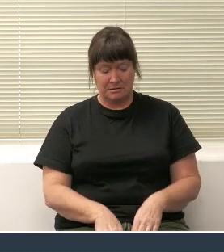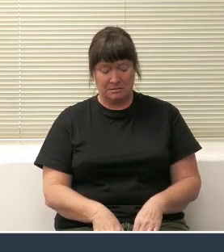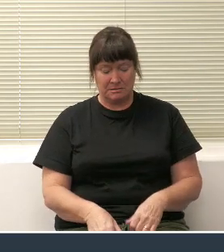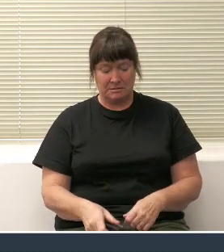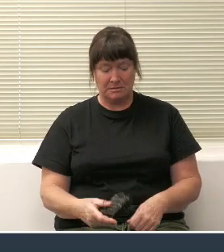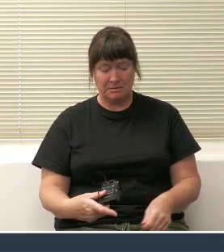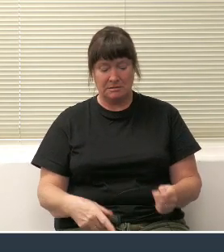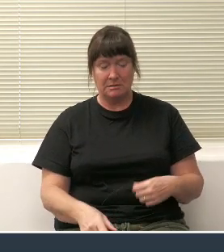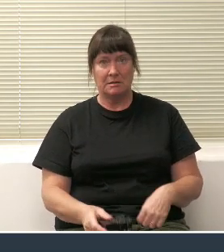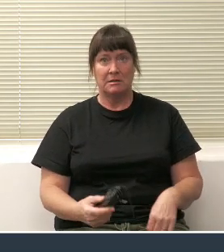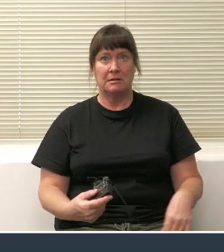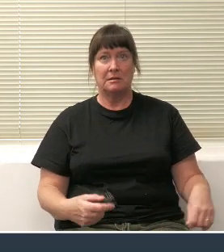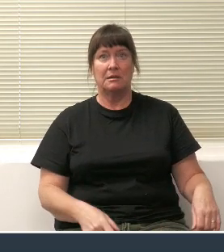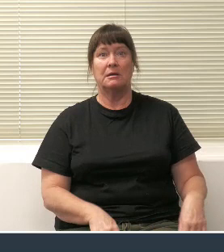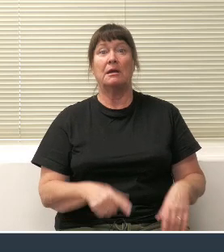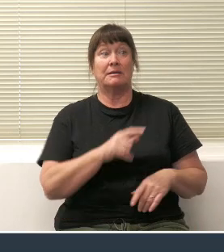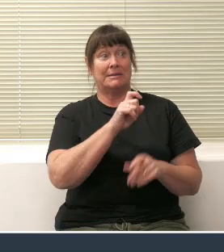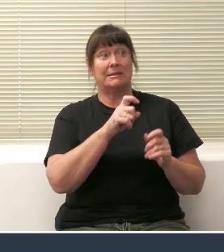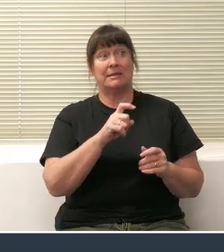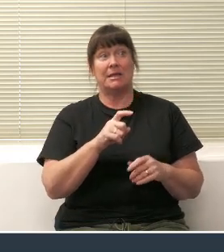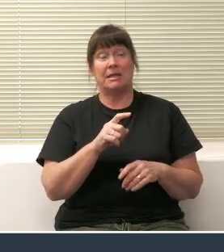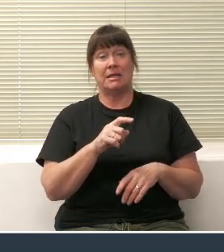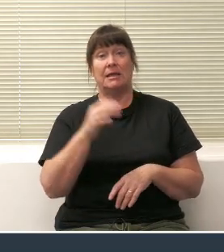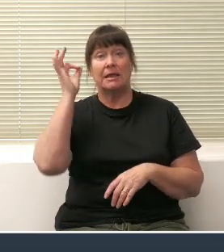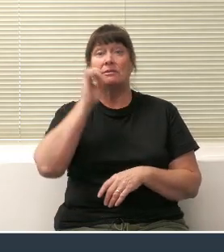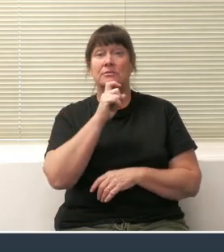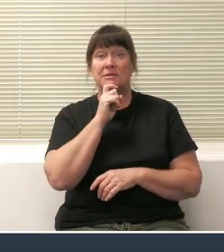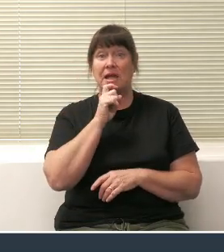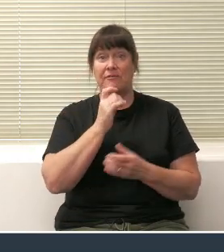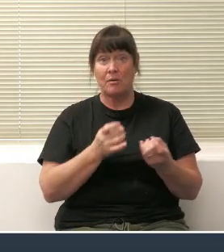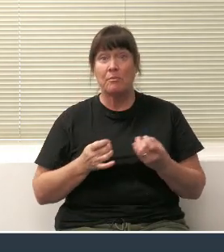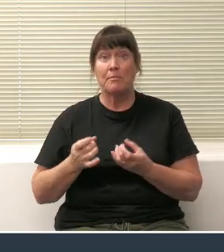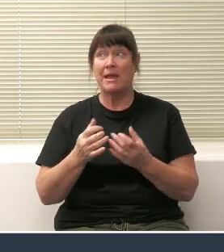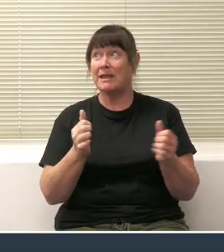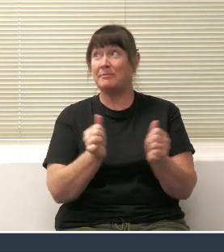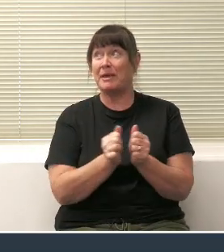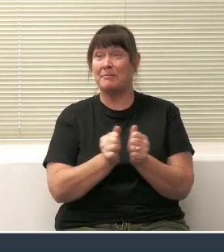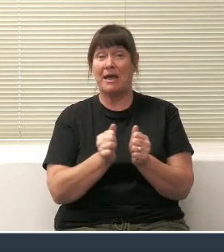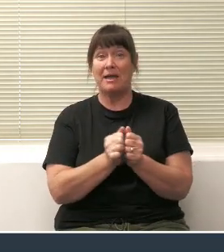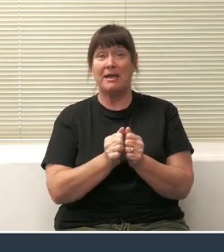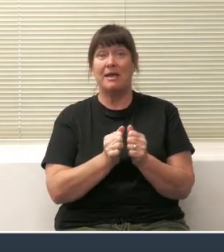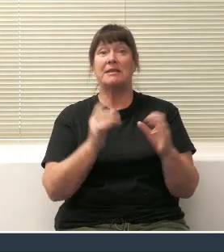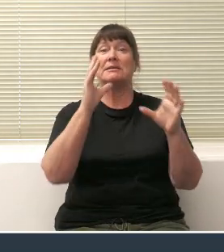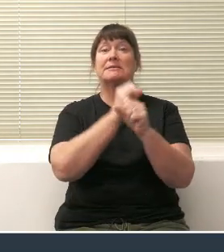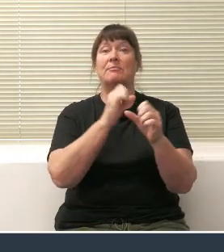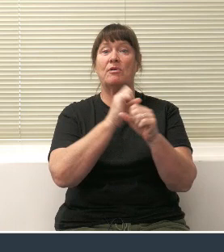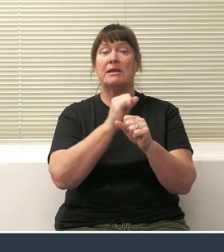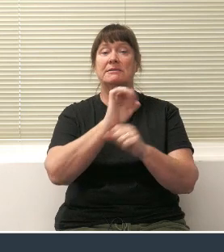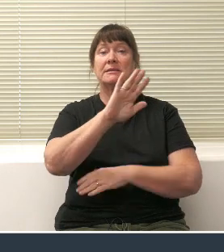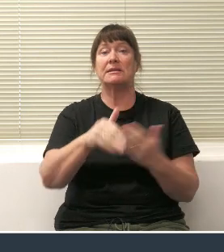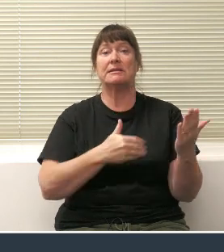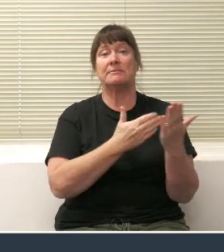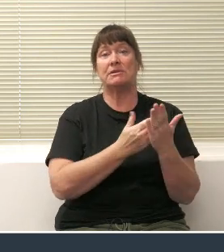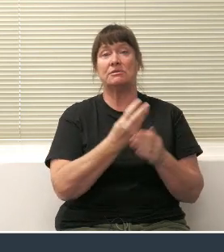been prepared by council staff, which summarises the submissions on the 3-year plan.